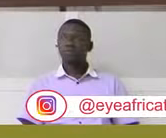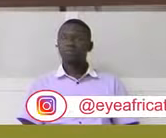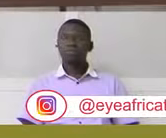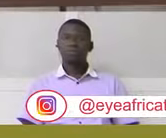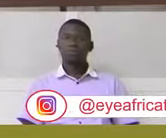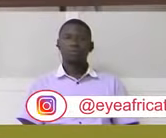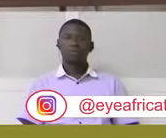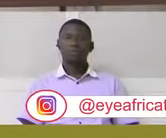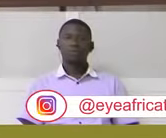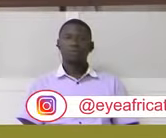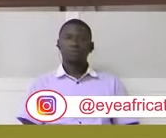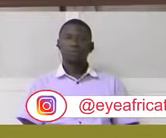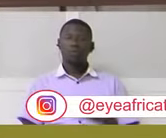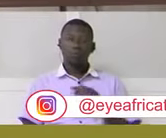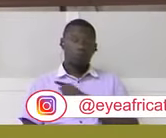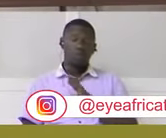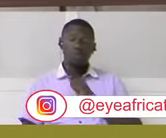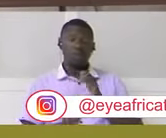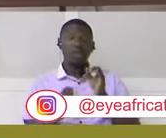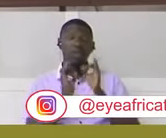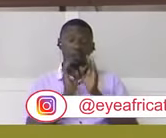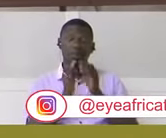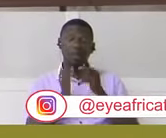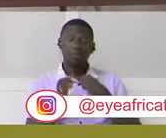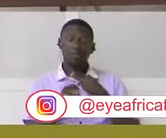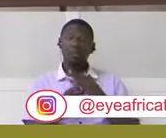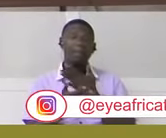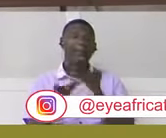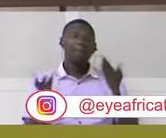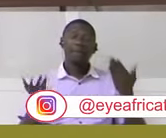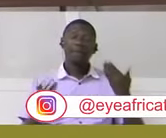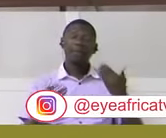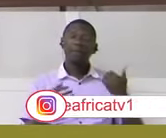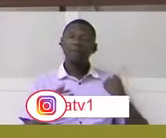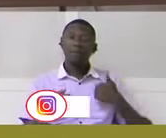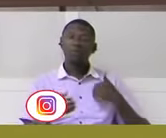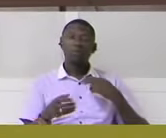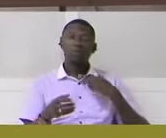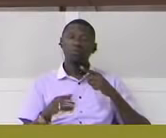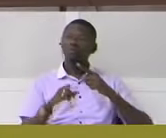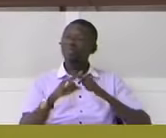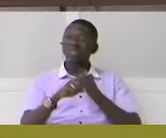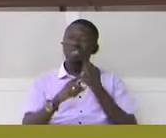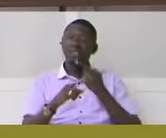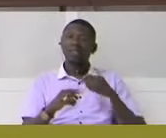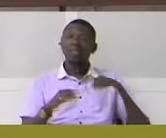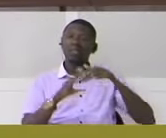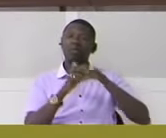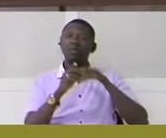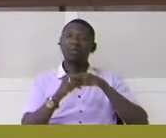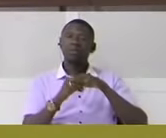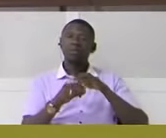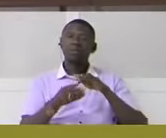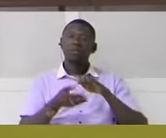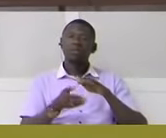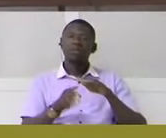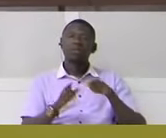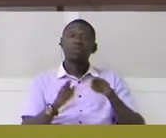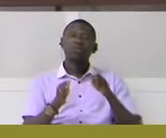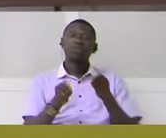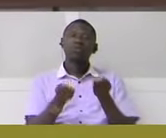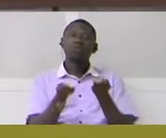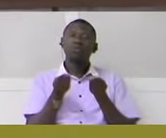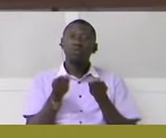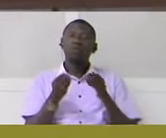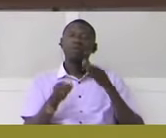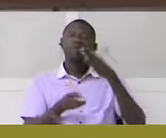We were told that there were several casualties which included students of St. Peter's. Na nyimwe ko mo jama fata ko no me yalon